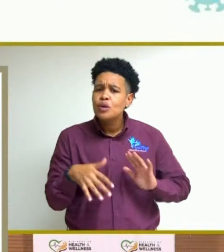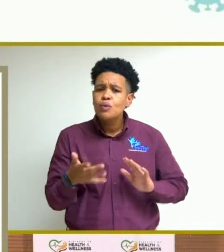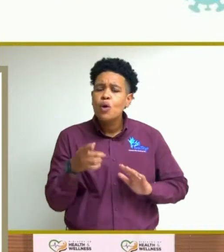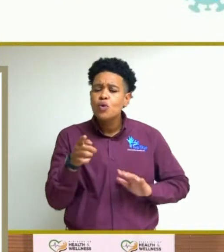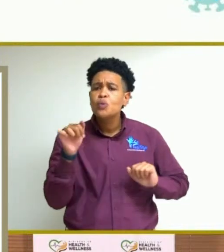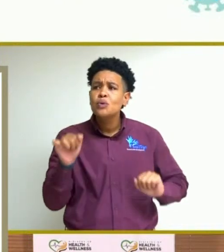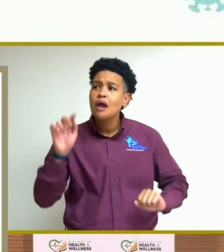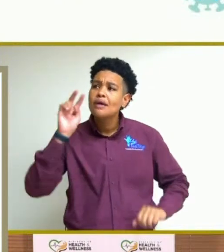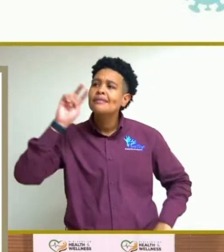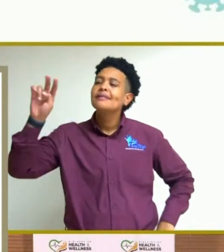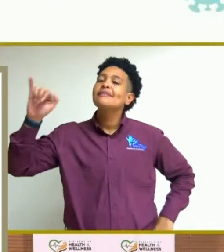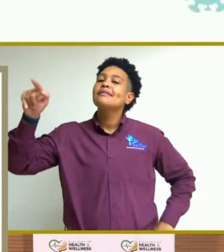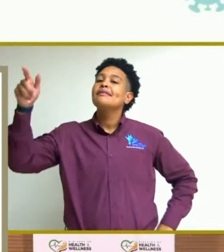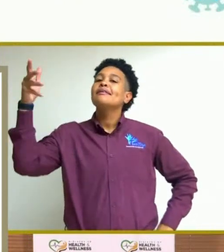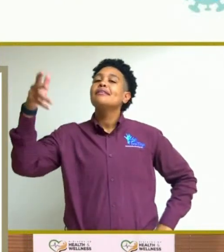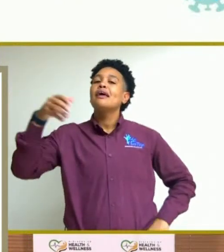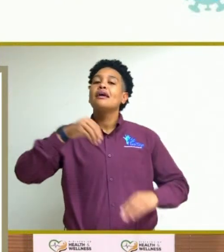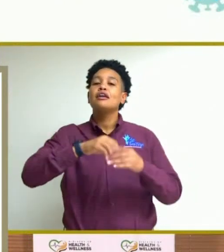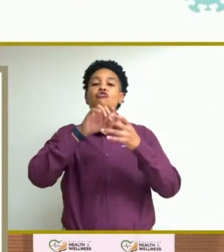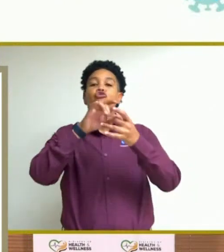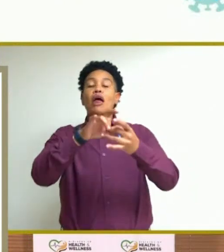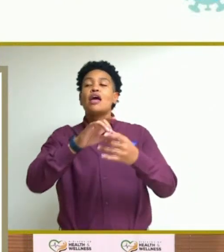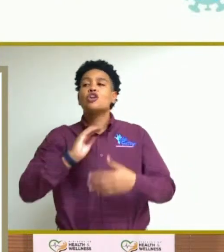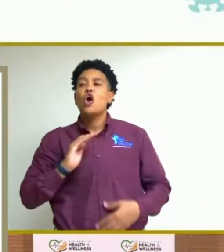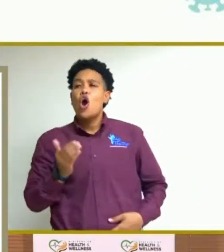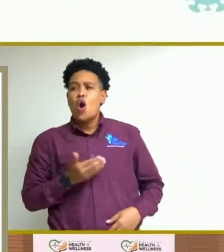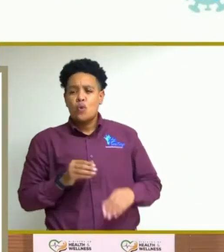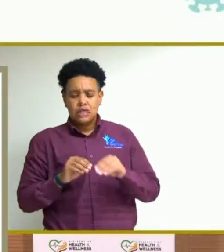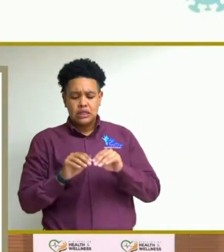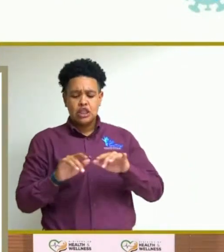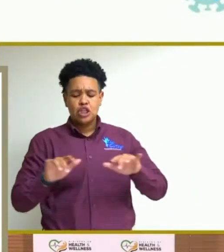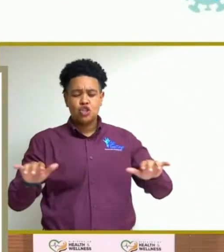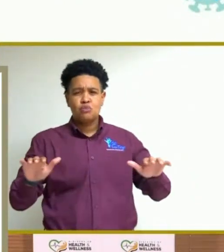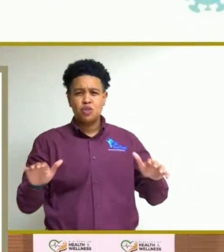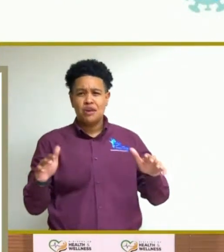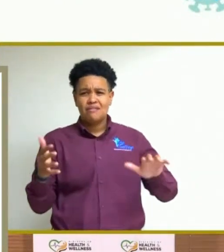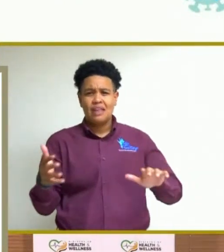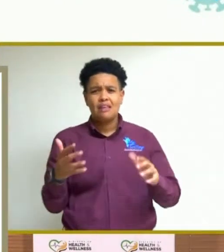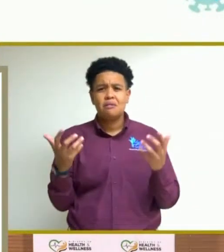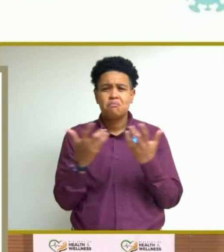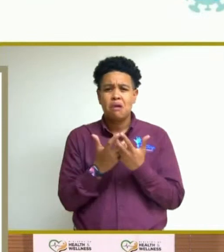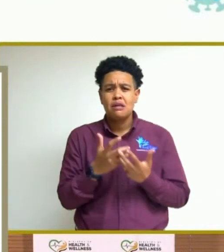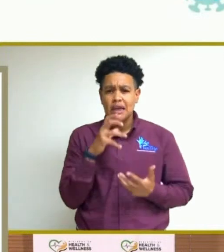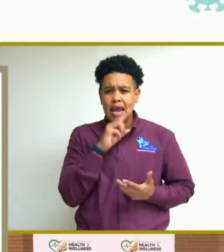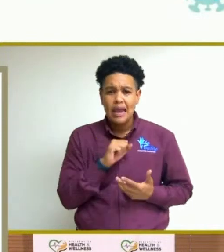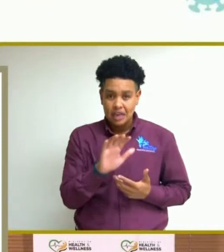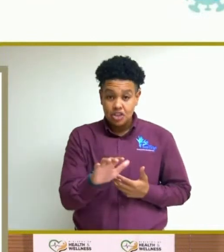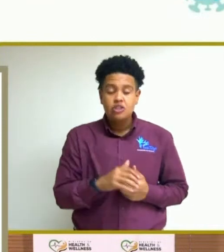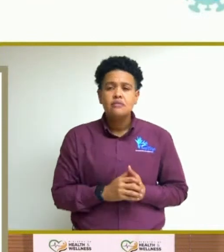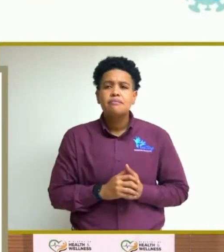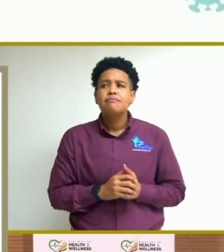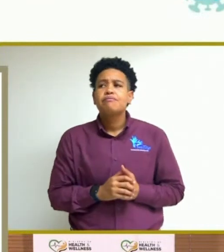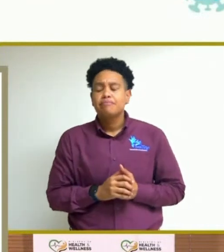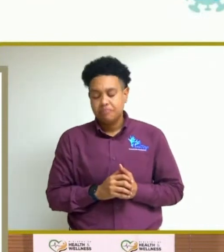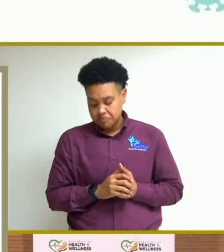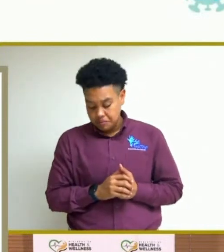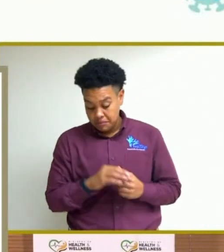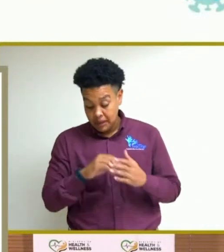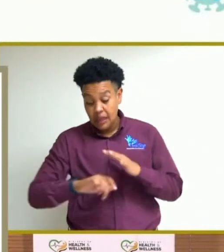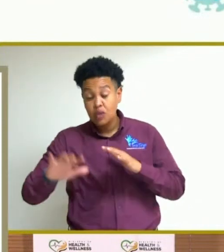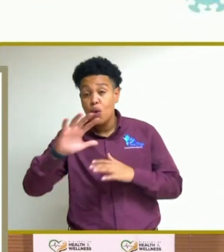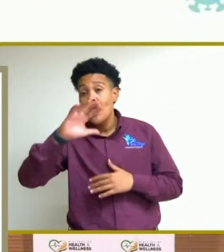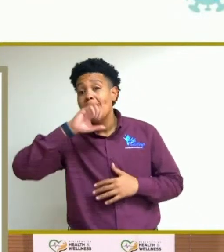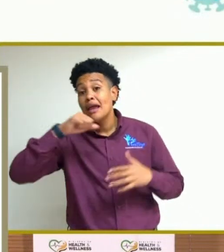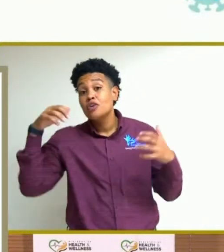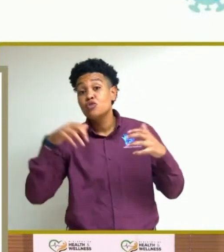can see here in terms of the distribution of death by age, that within those age